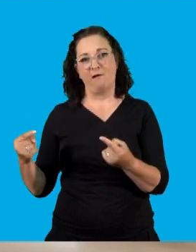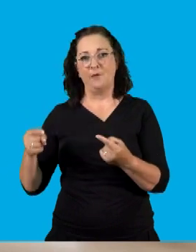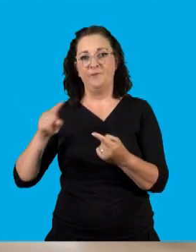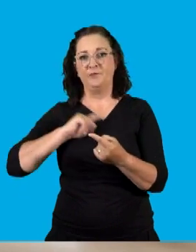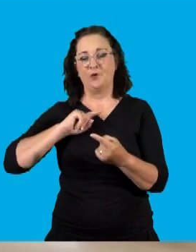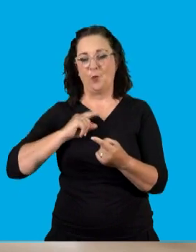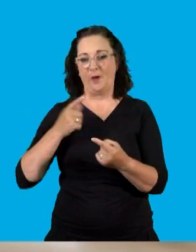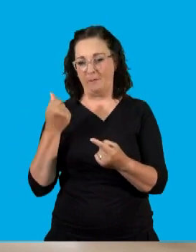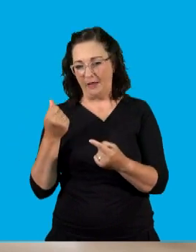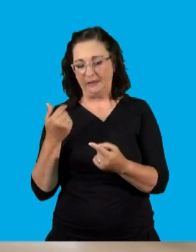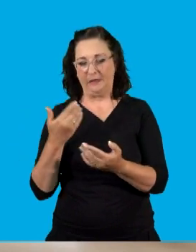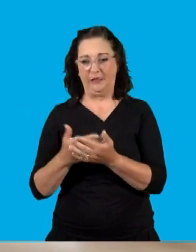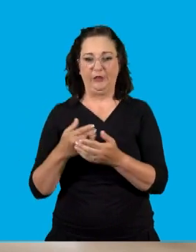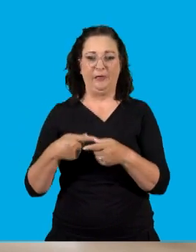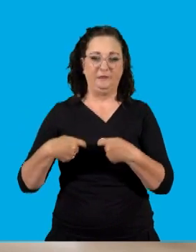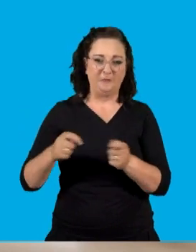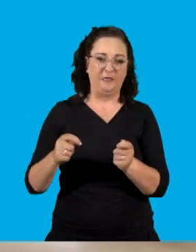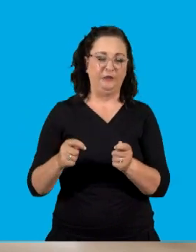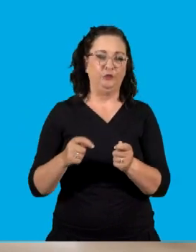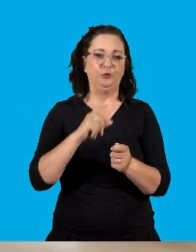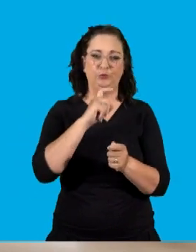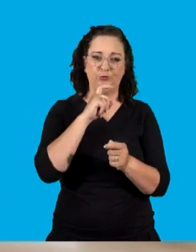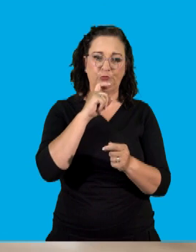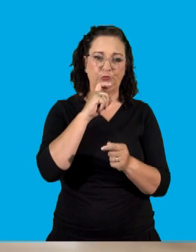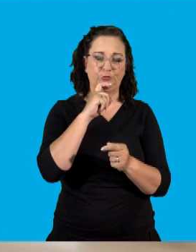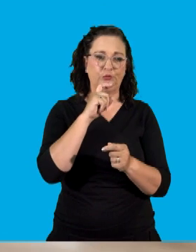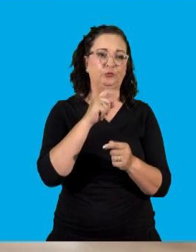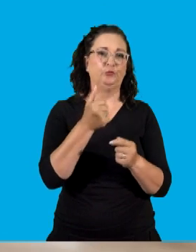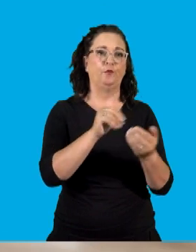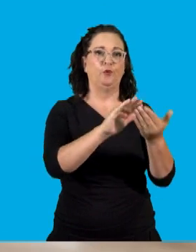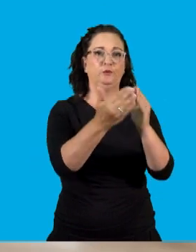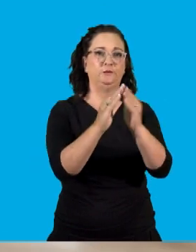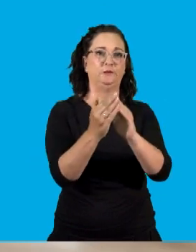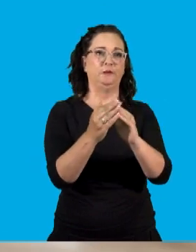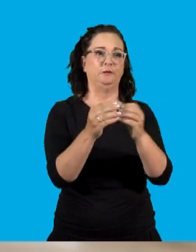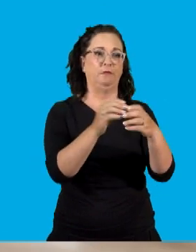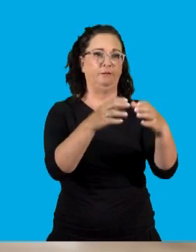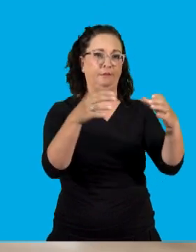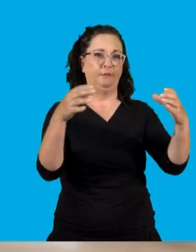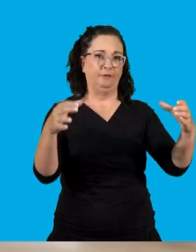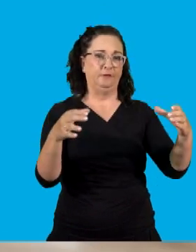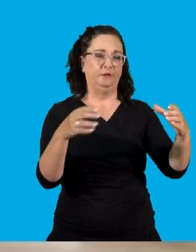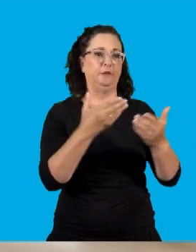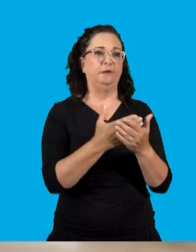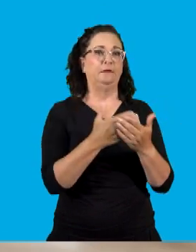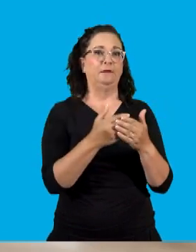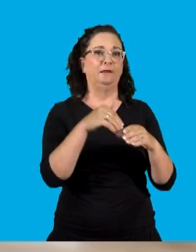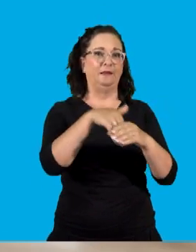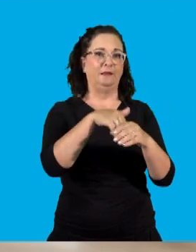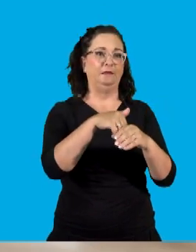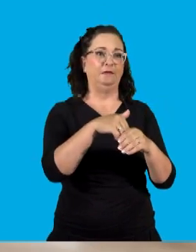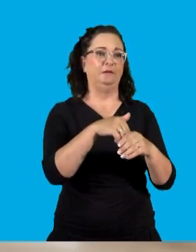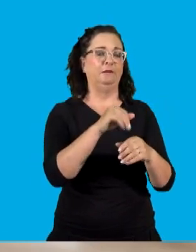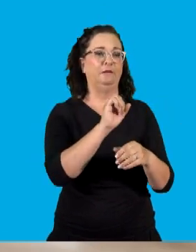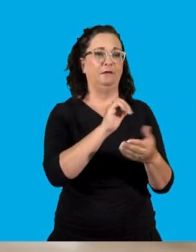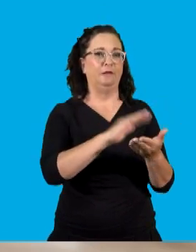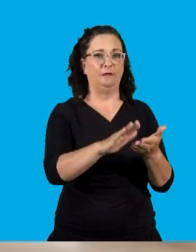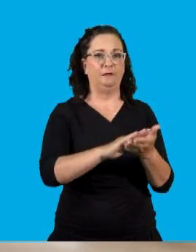what? To give back, to alleviate the socio-economic issues that affect a certain community that